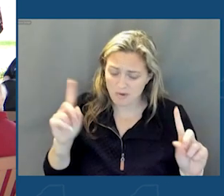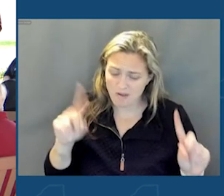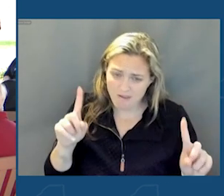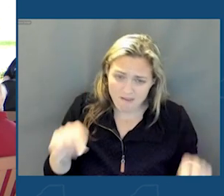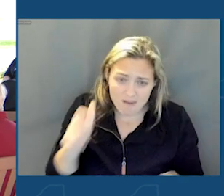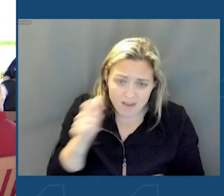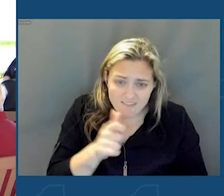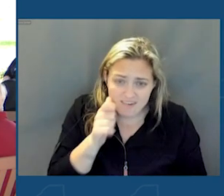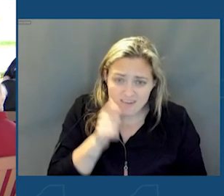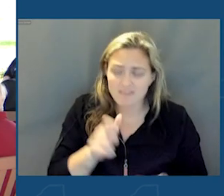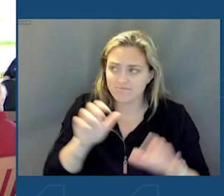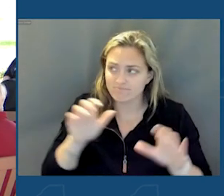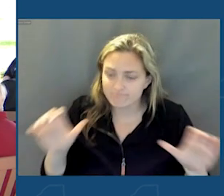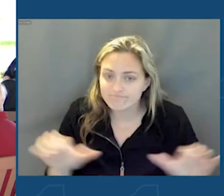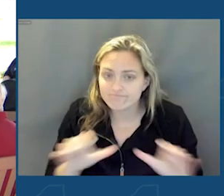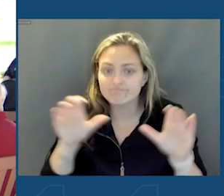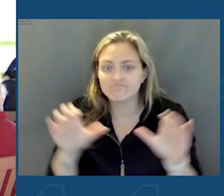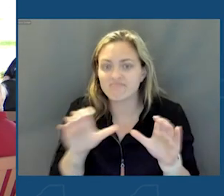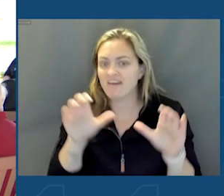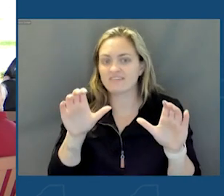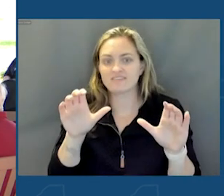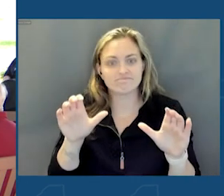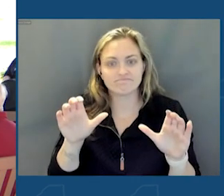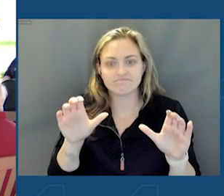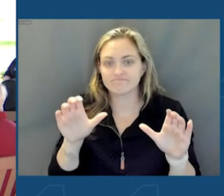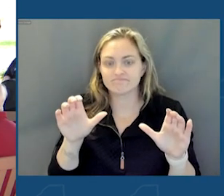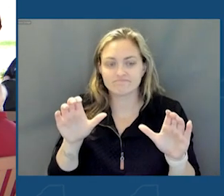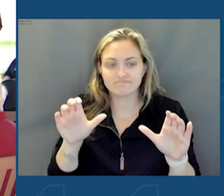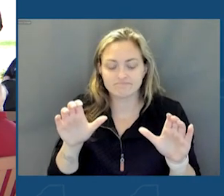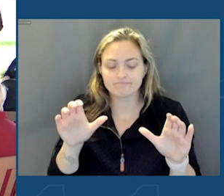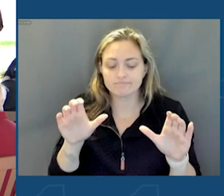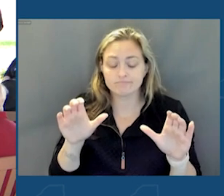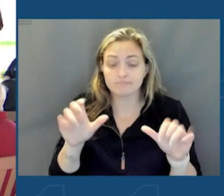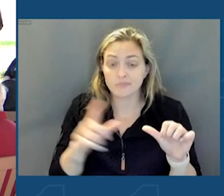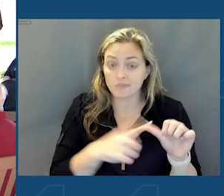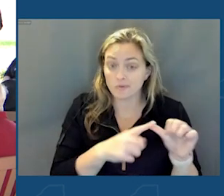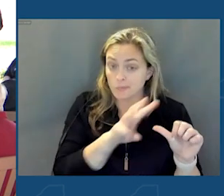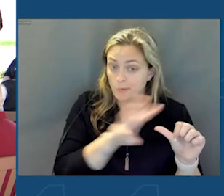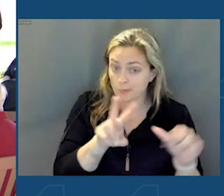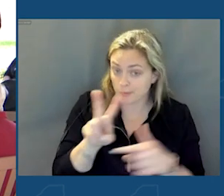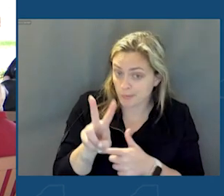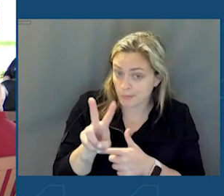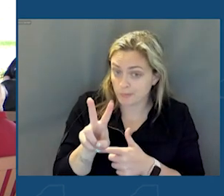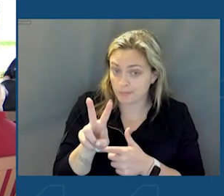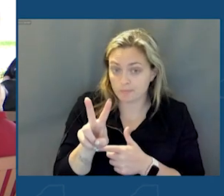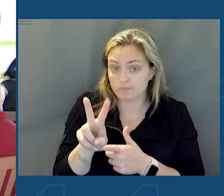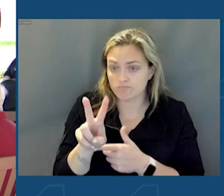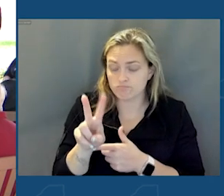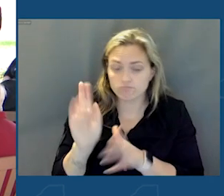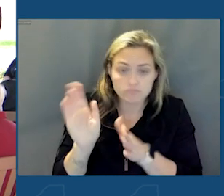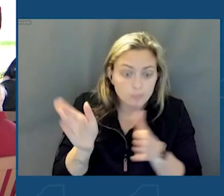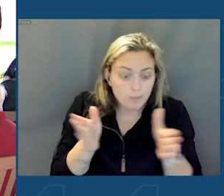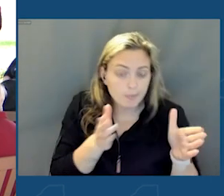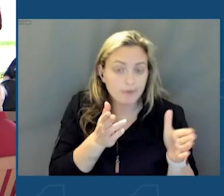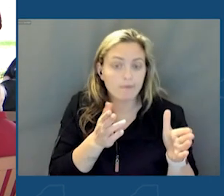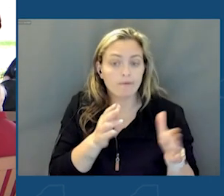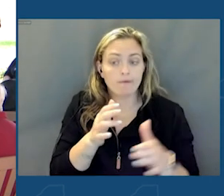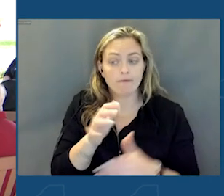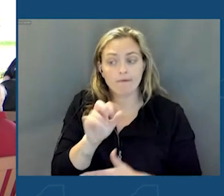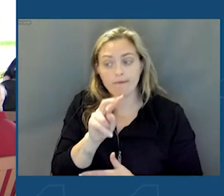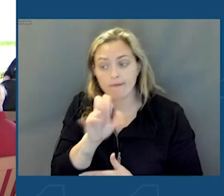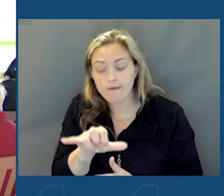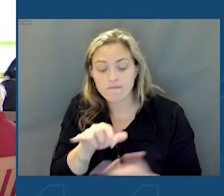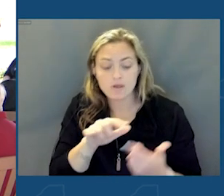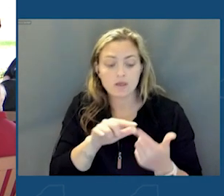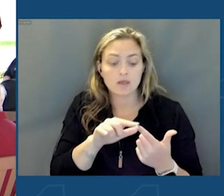very active way, first during World War II, in preparing our Navy